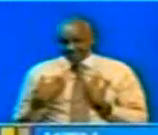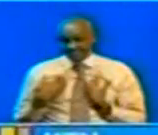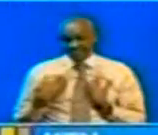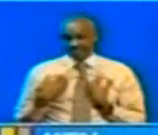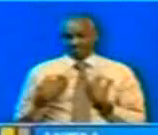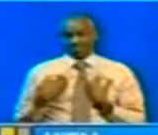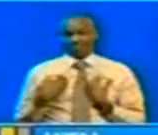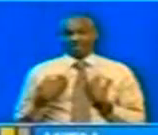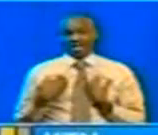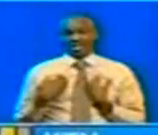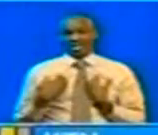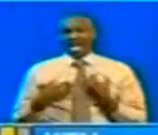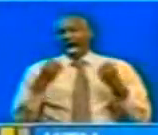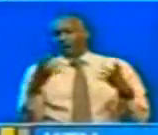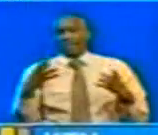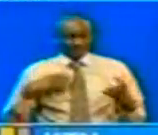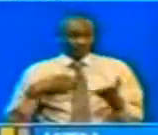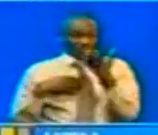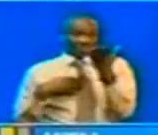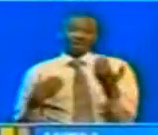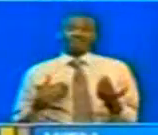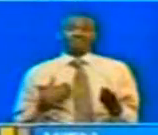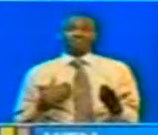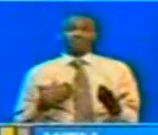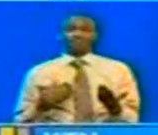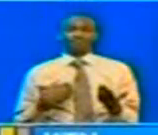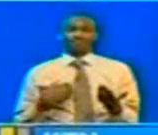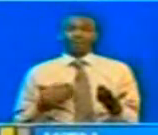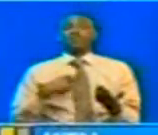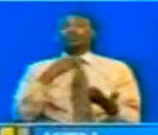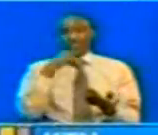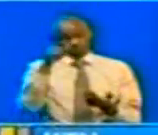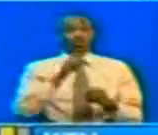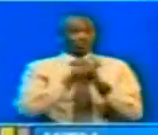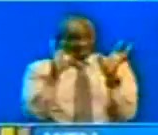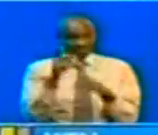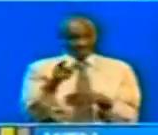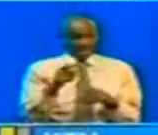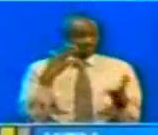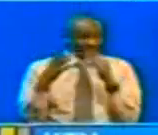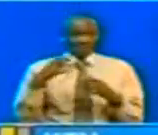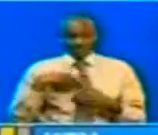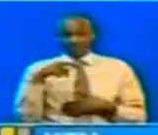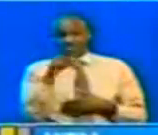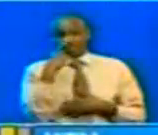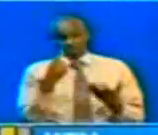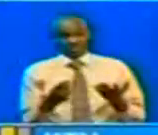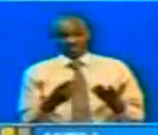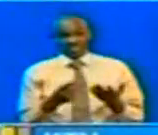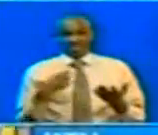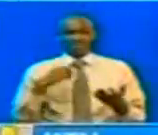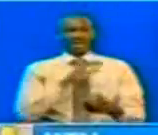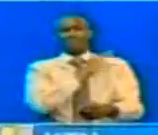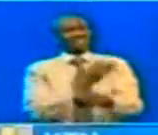are, as a matter of fact. Okay, I guess to sort of clarify my question is, will people then be moved around based on